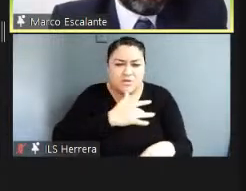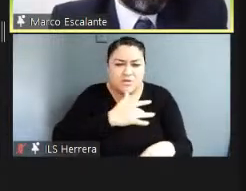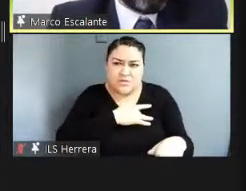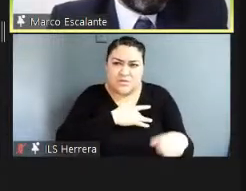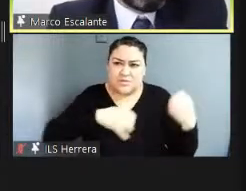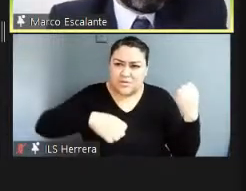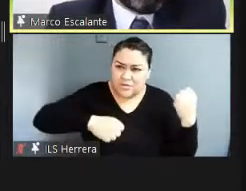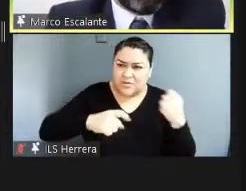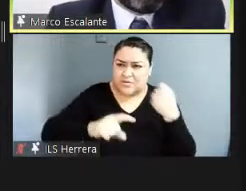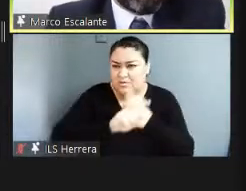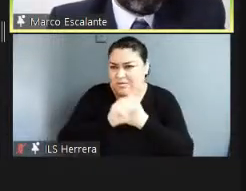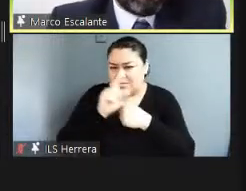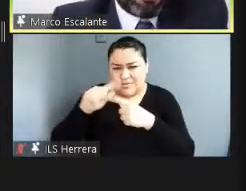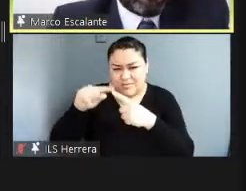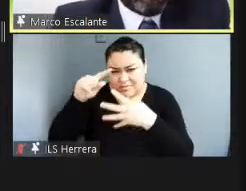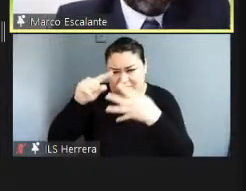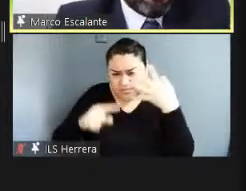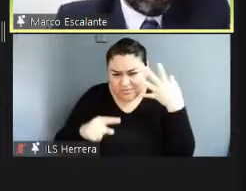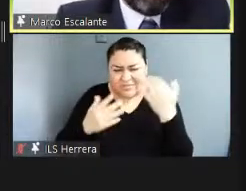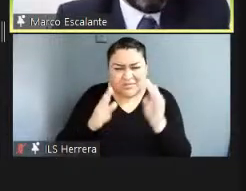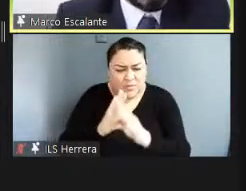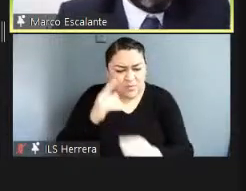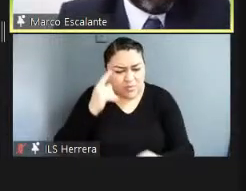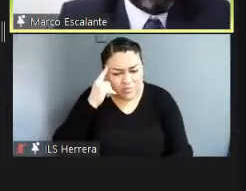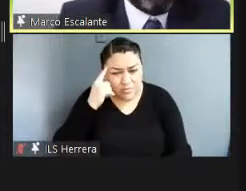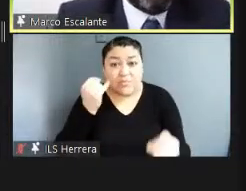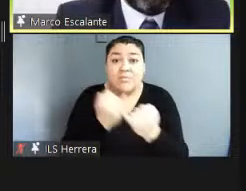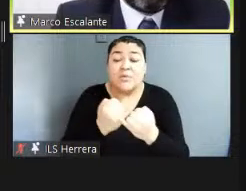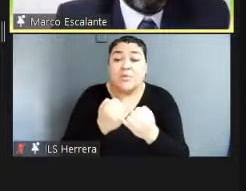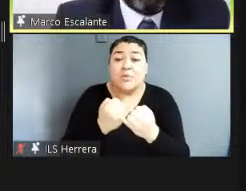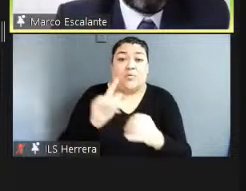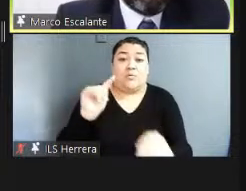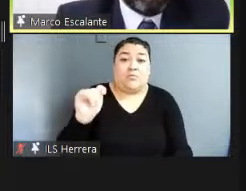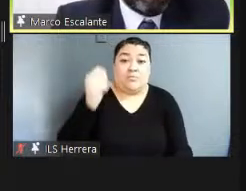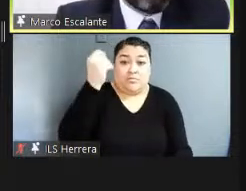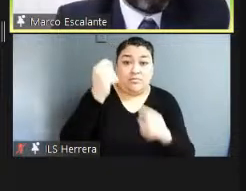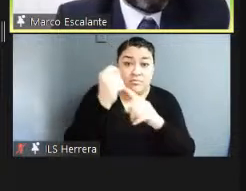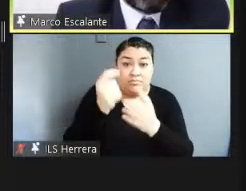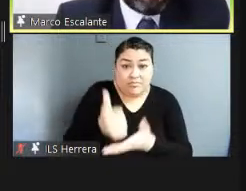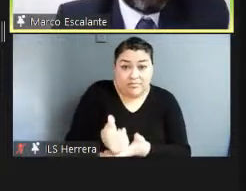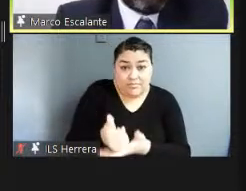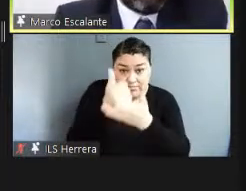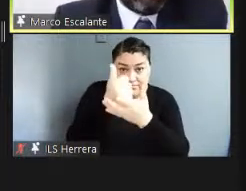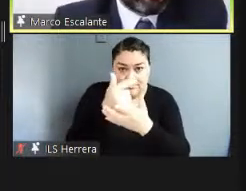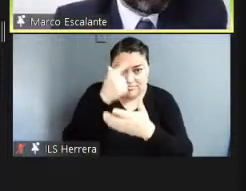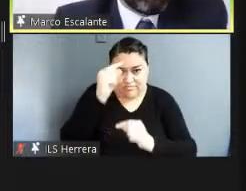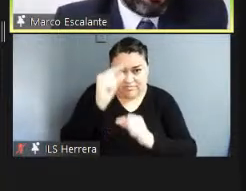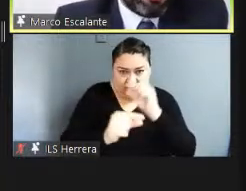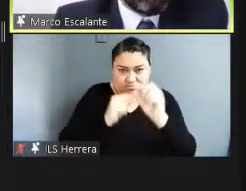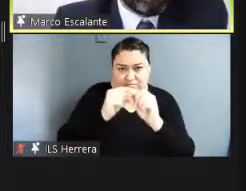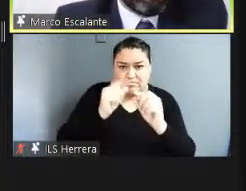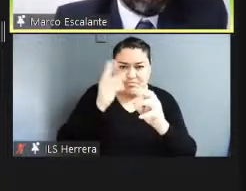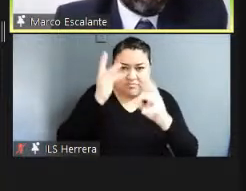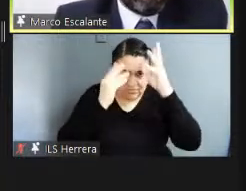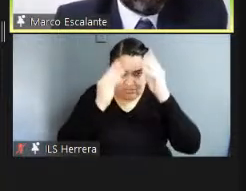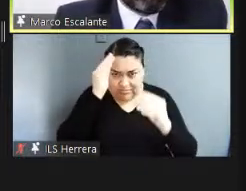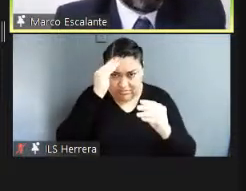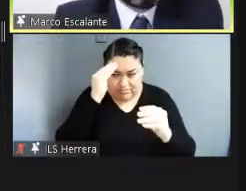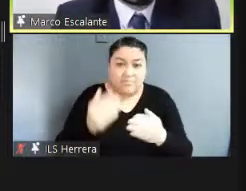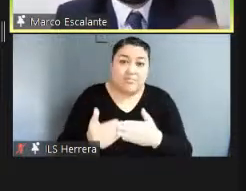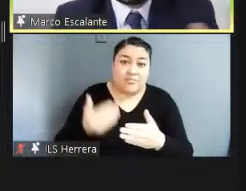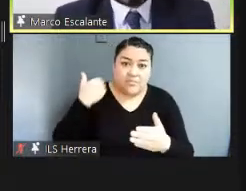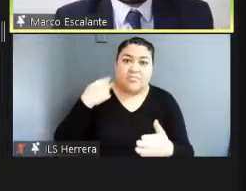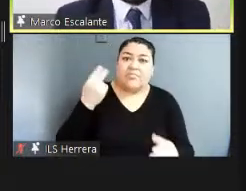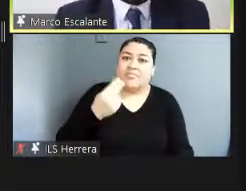taking care of these conditions and older patients. We also need to be able to use technologies for diagnosis and